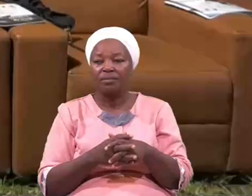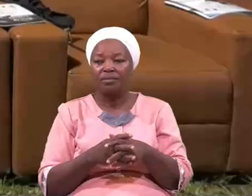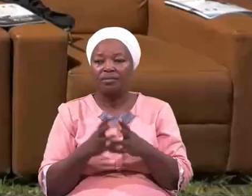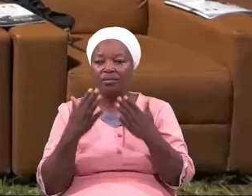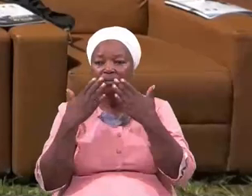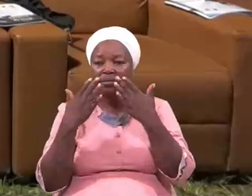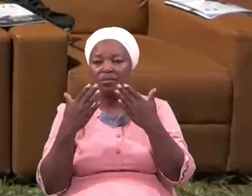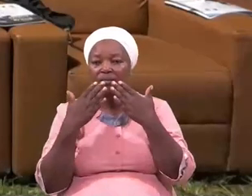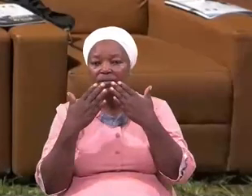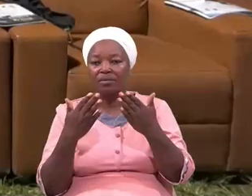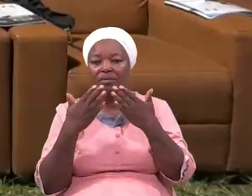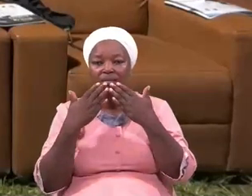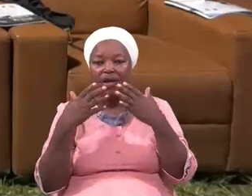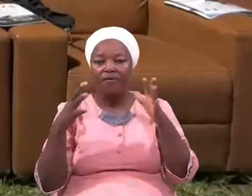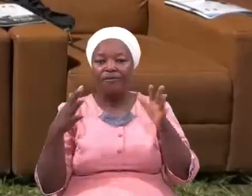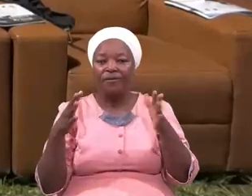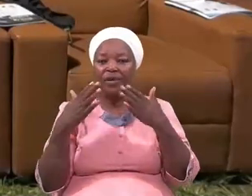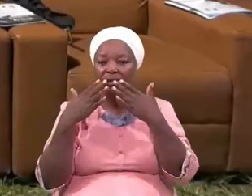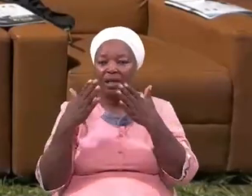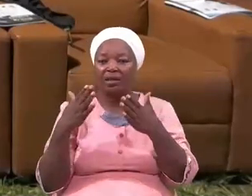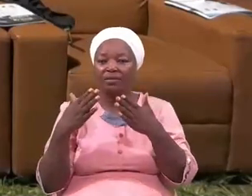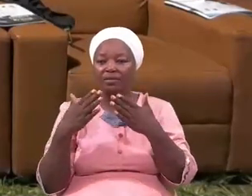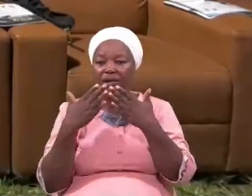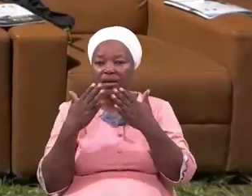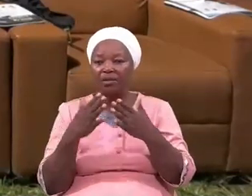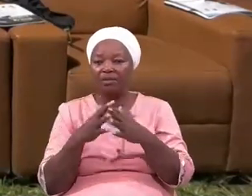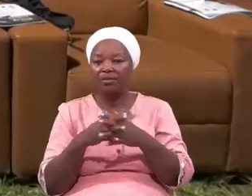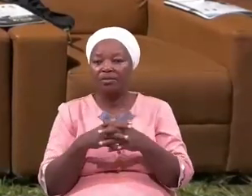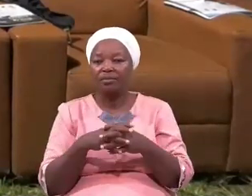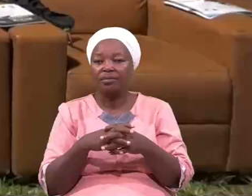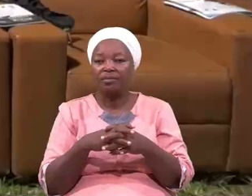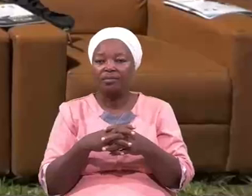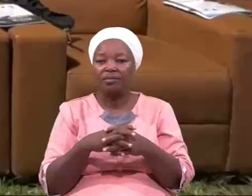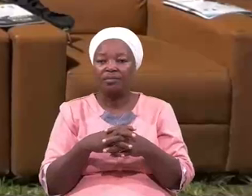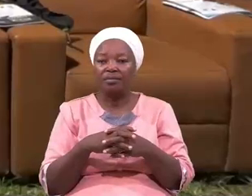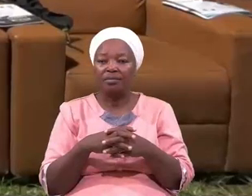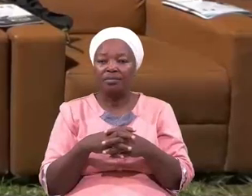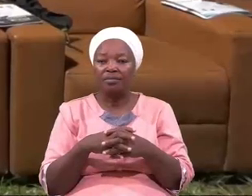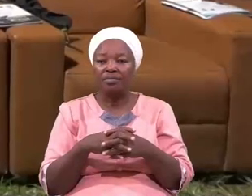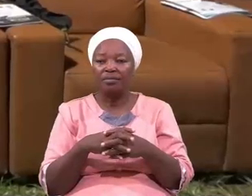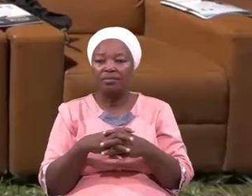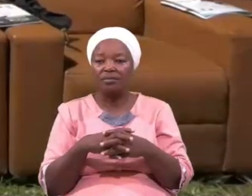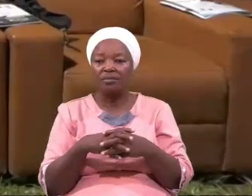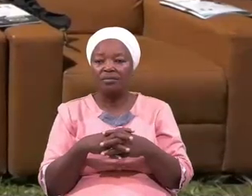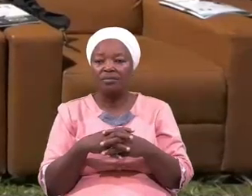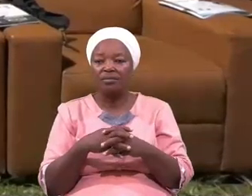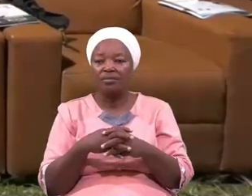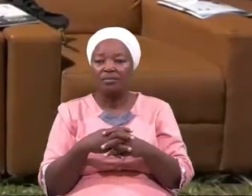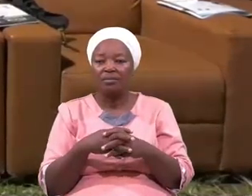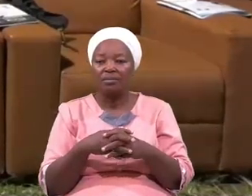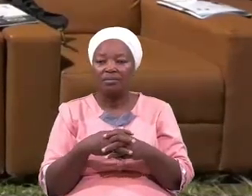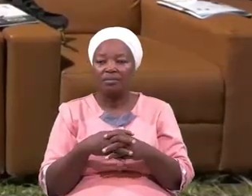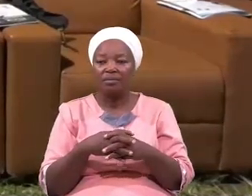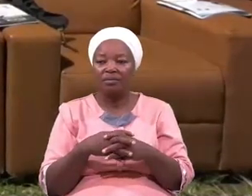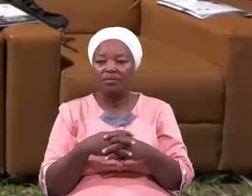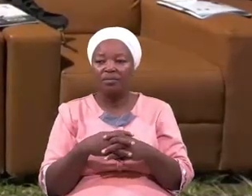your flag. Wave your flag, just see your flag. Wave your flag again, wherever you are. Faites mouvoir cela encore. Okay, I'm seeing